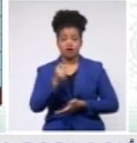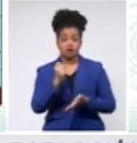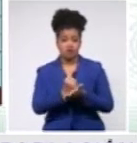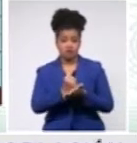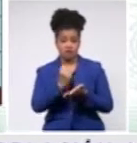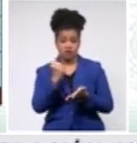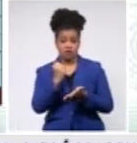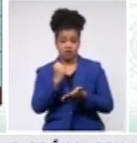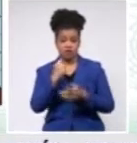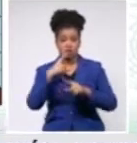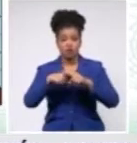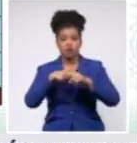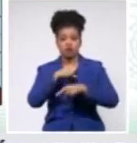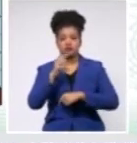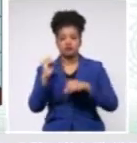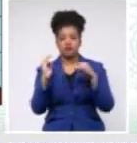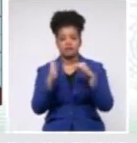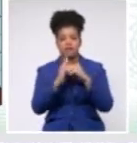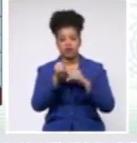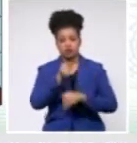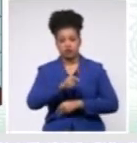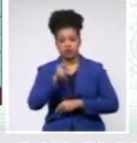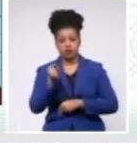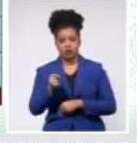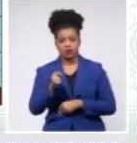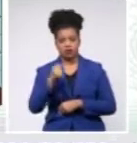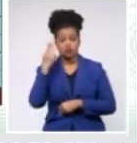53.31. Havana follows with